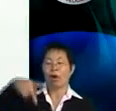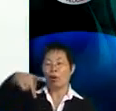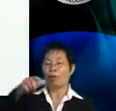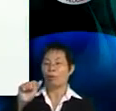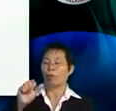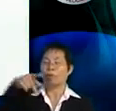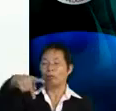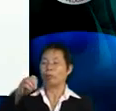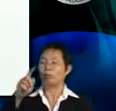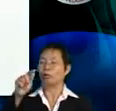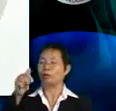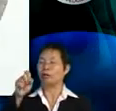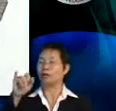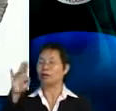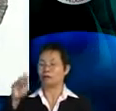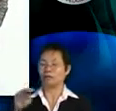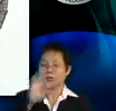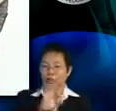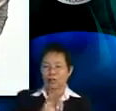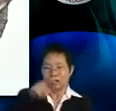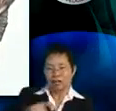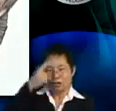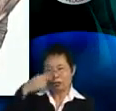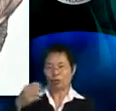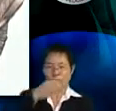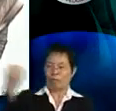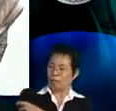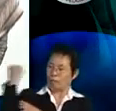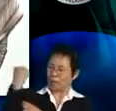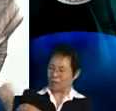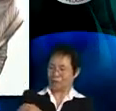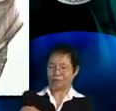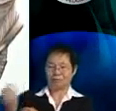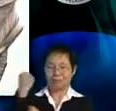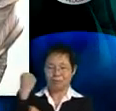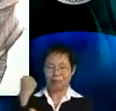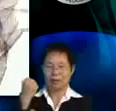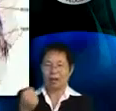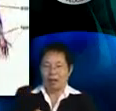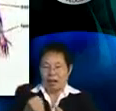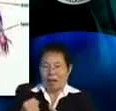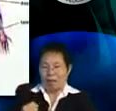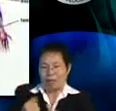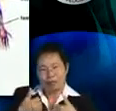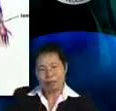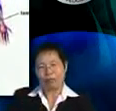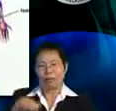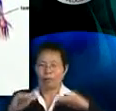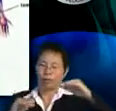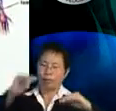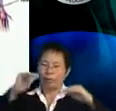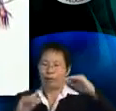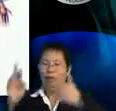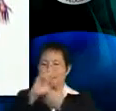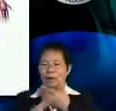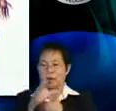Potassium. Function: necessary for muscle contraction, helps to maintain the balance of blood